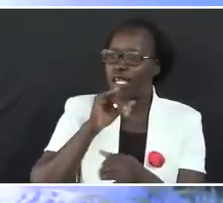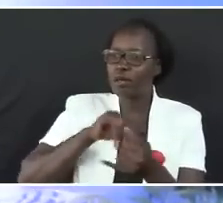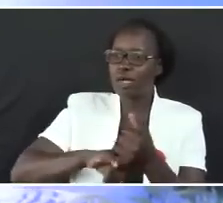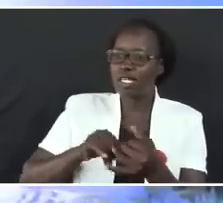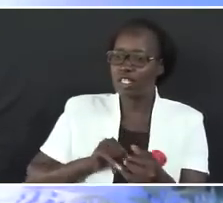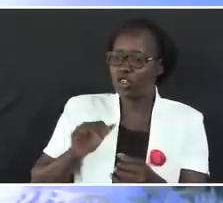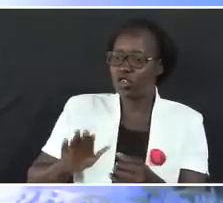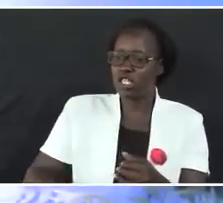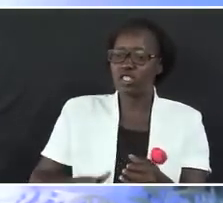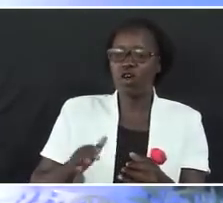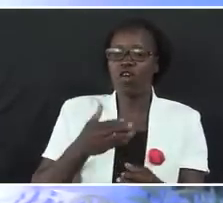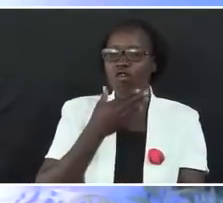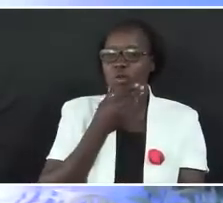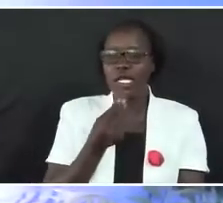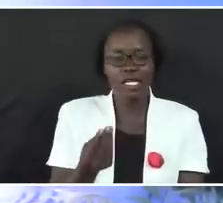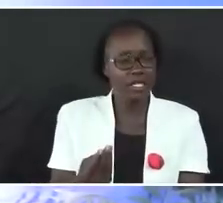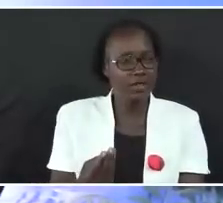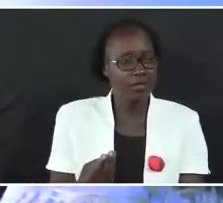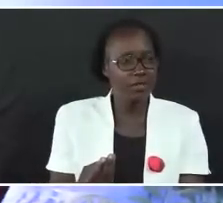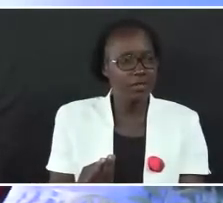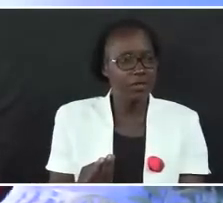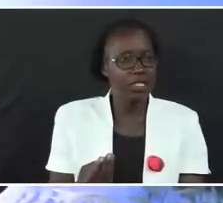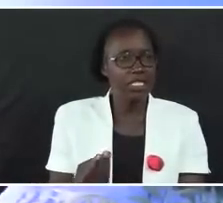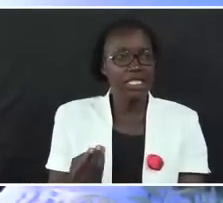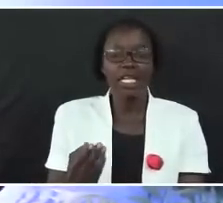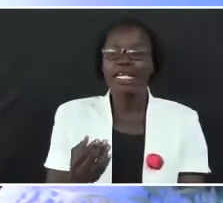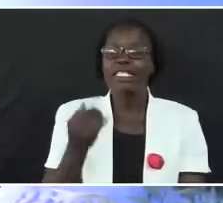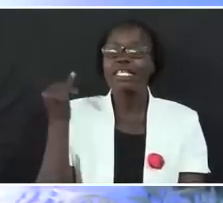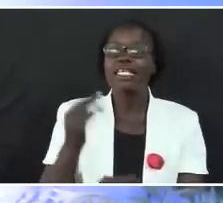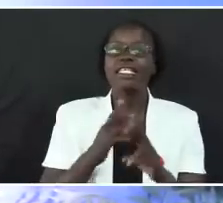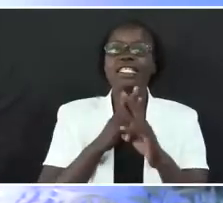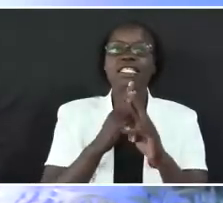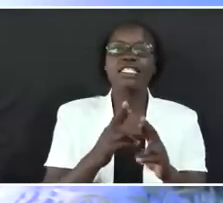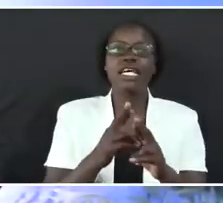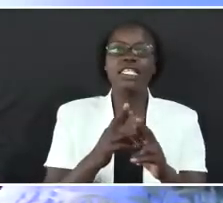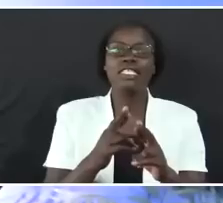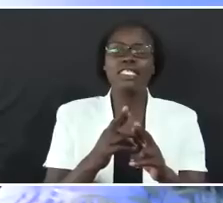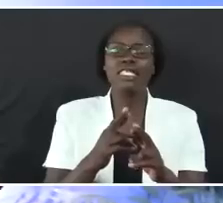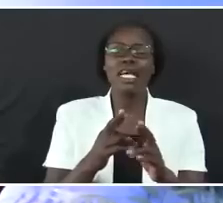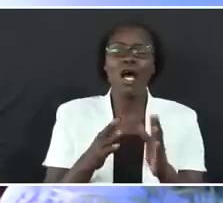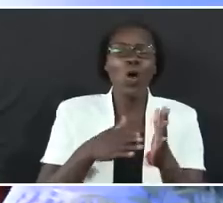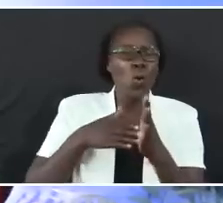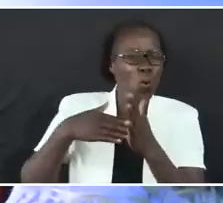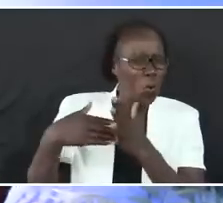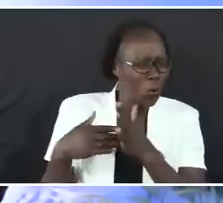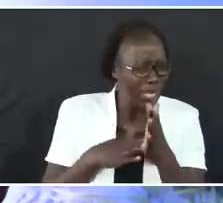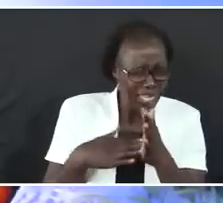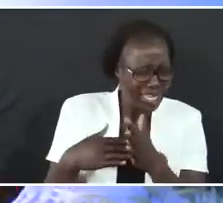daughters of men. And the end result was such a wickedness